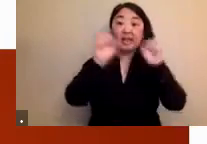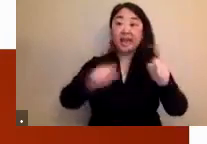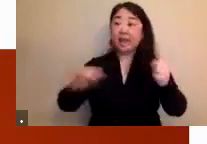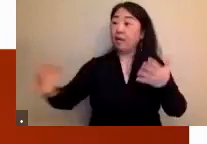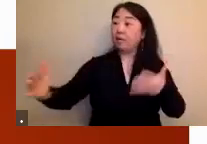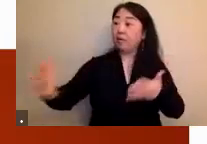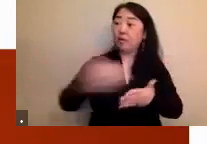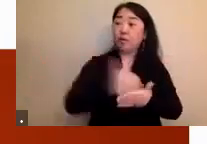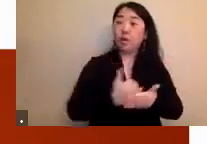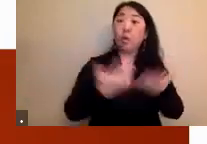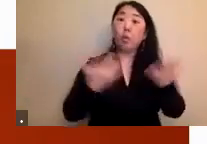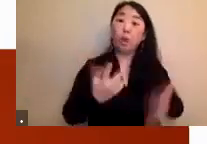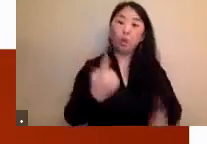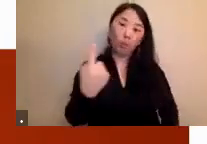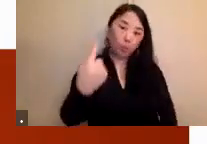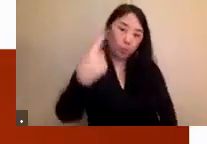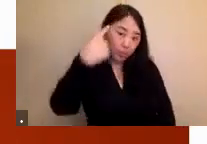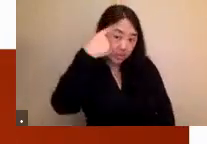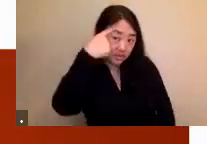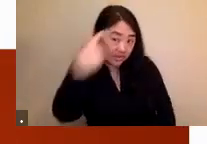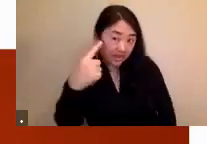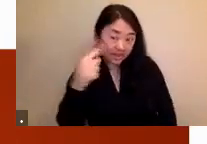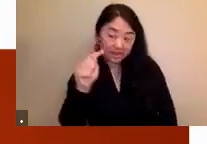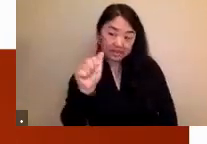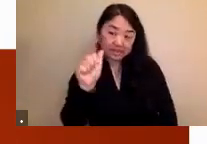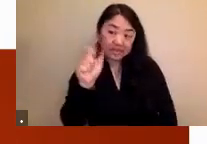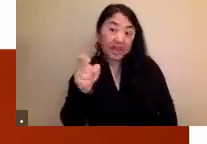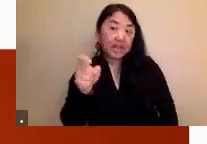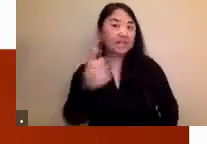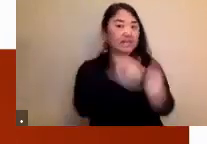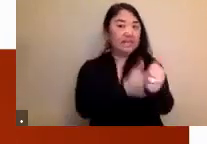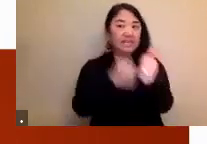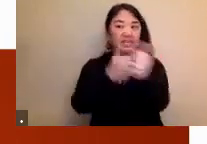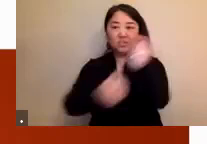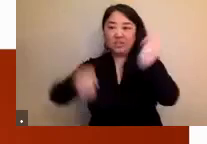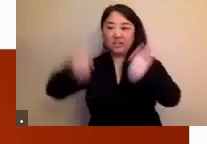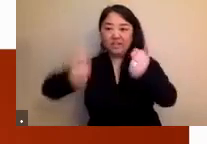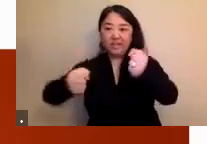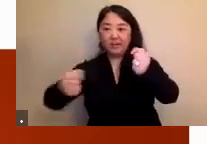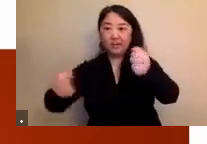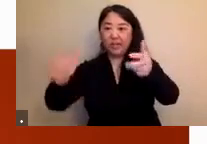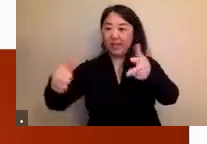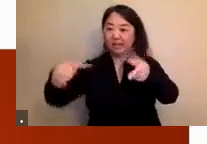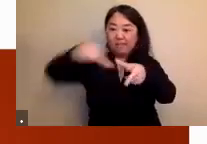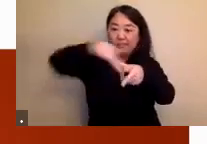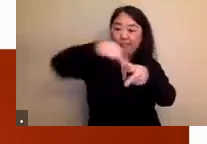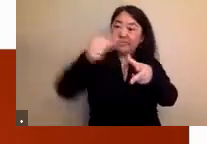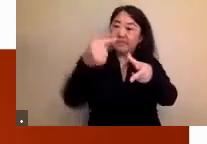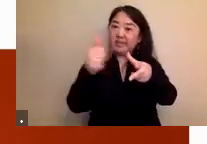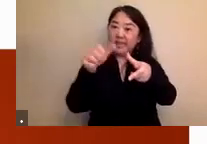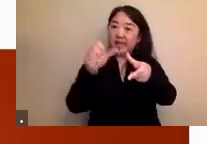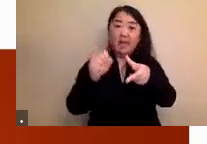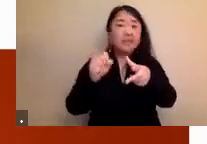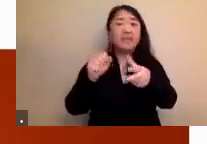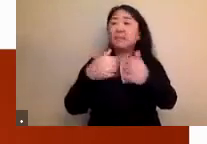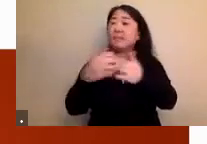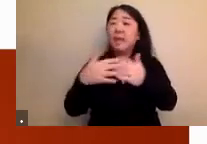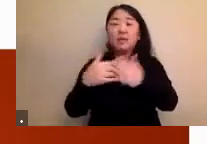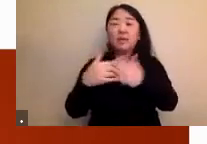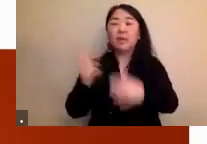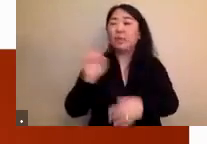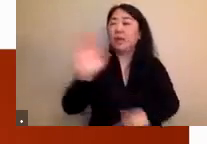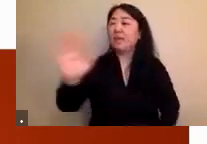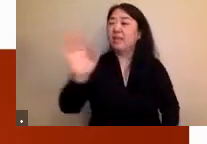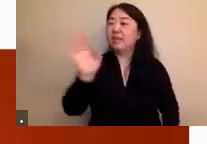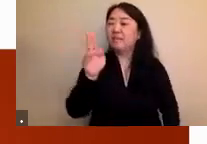a 1 cent tax on each vehicle that gassed up at any of the fuel stations.